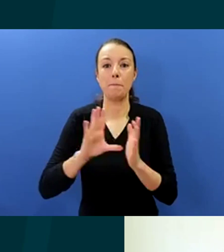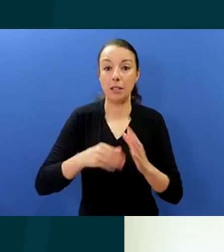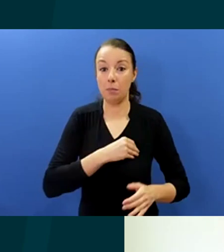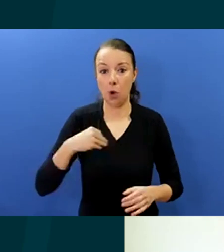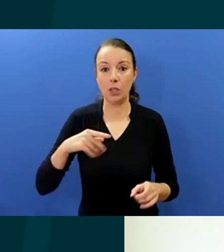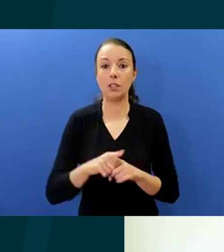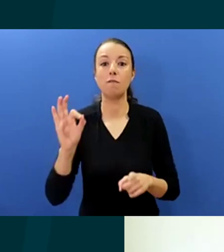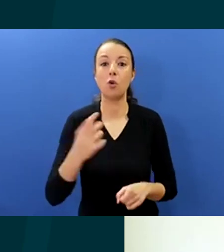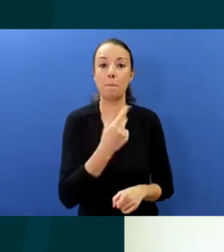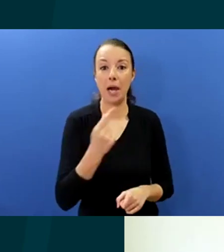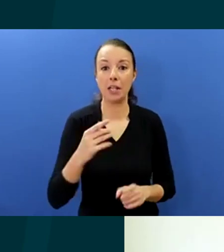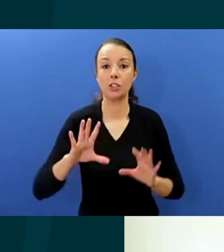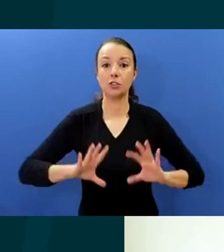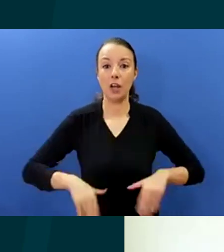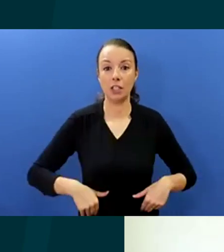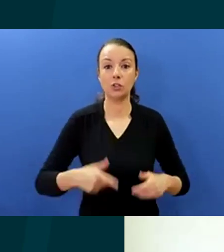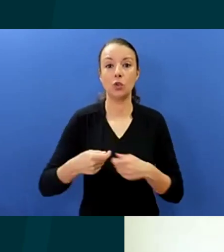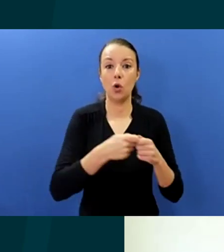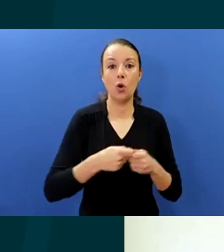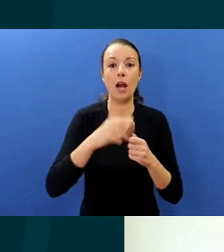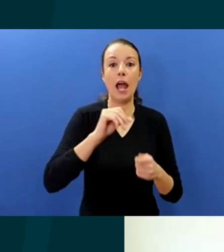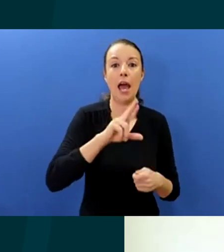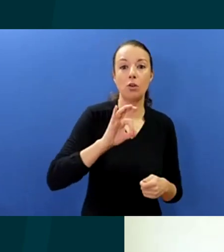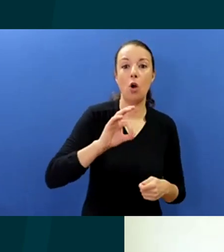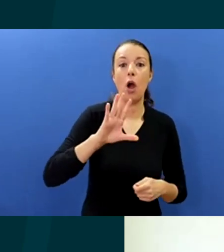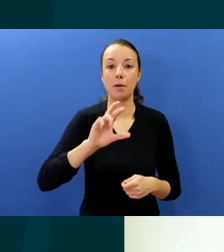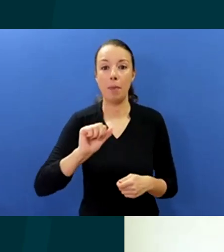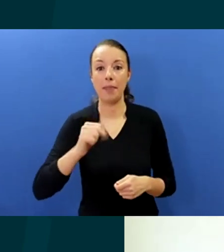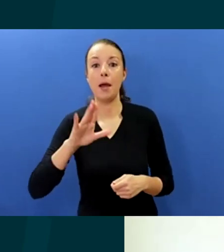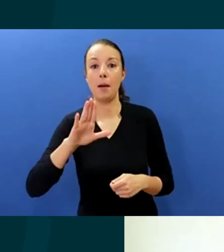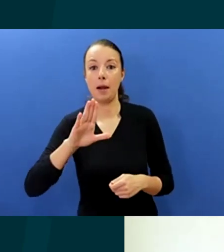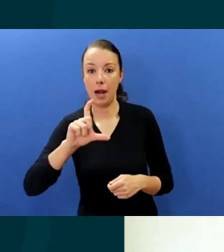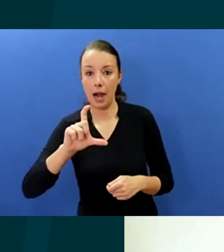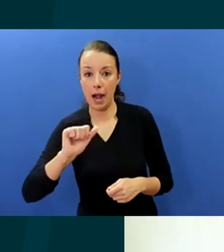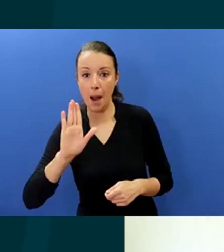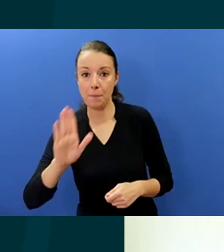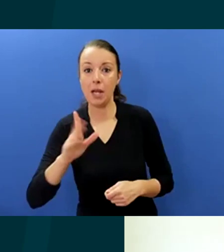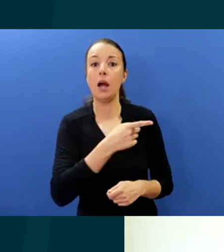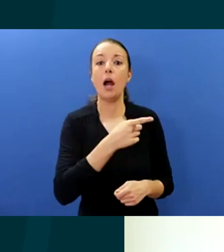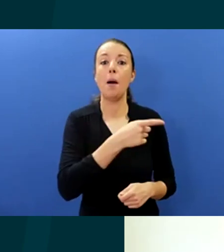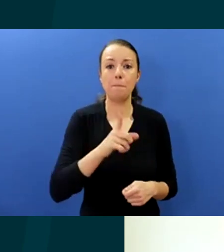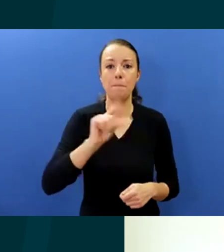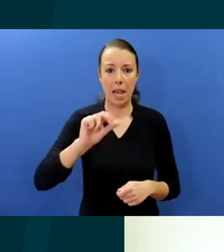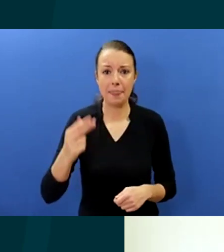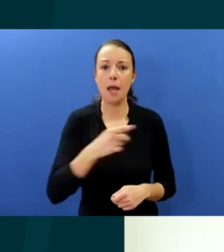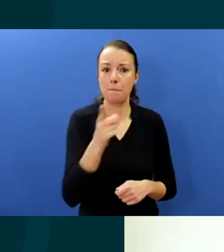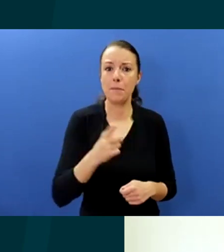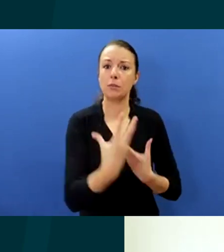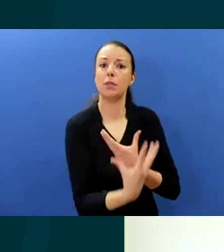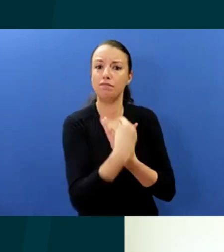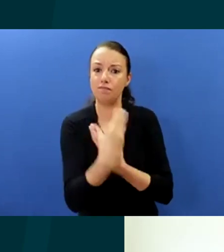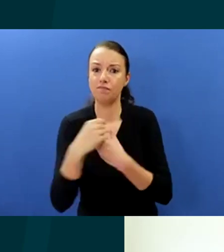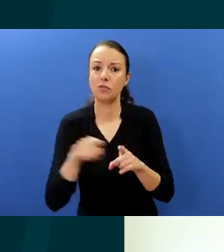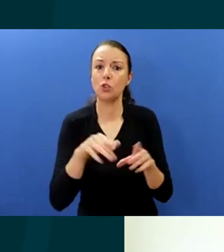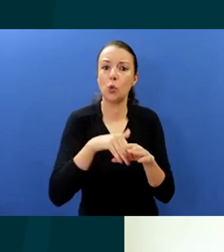applications, but together with ENCO Urban Plan, the Swiss consortium, our partner, would like to invite you in the forums,